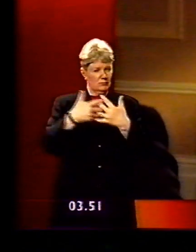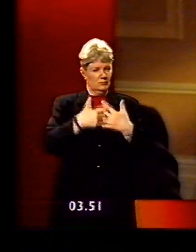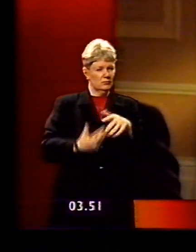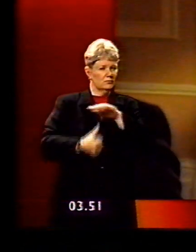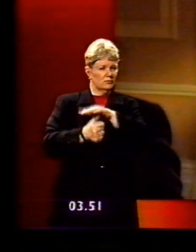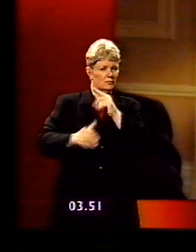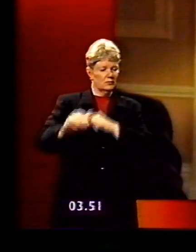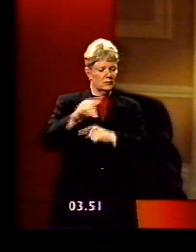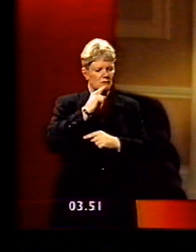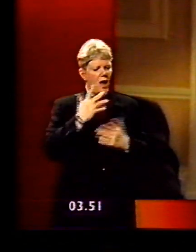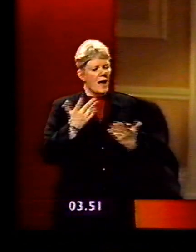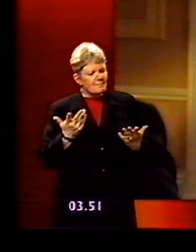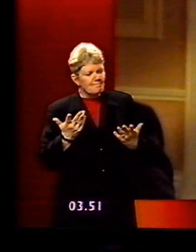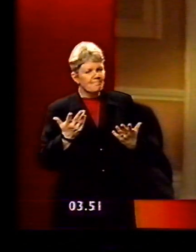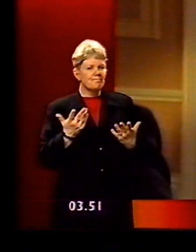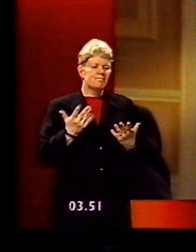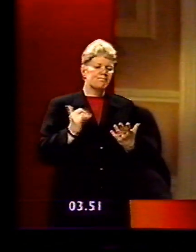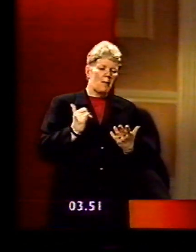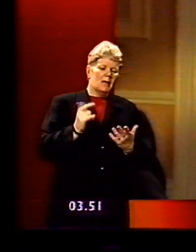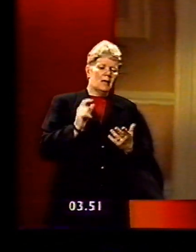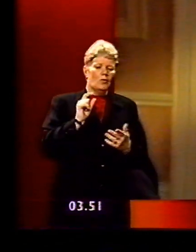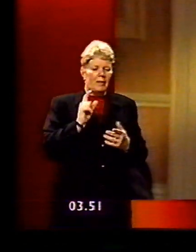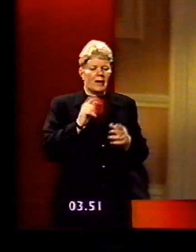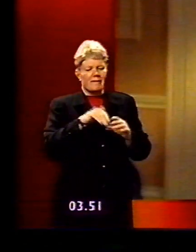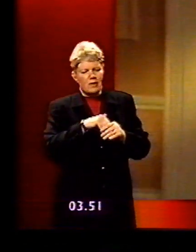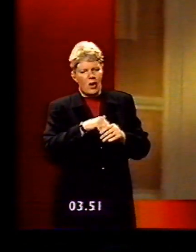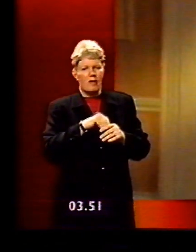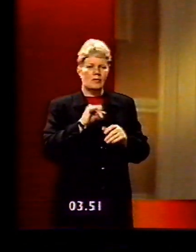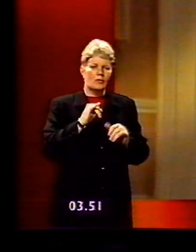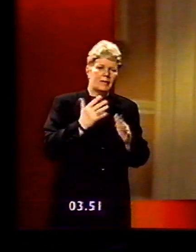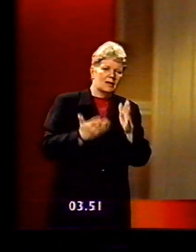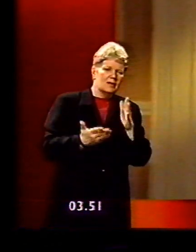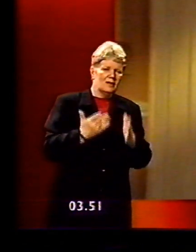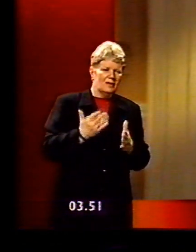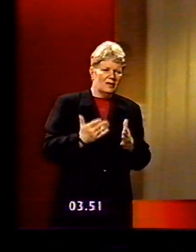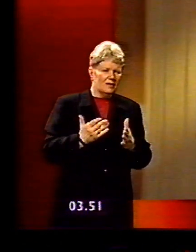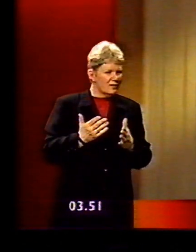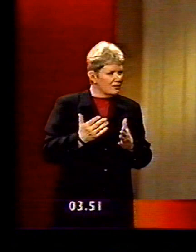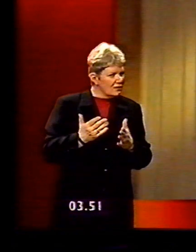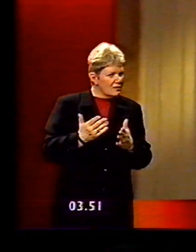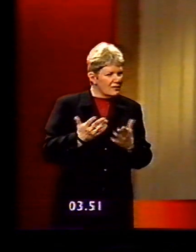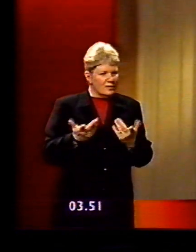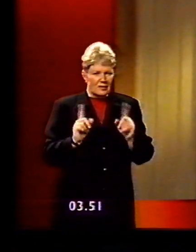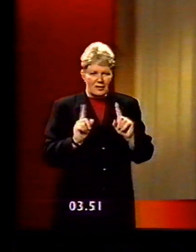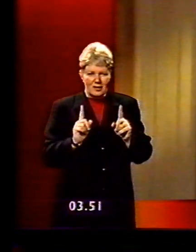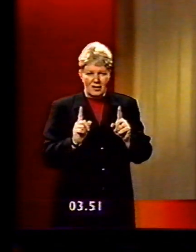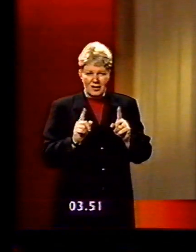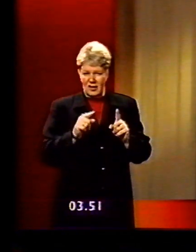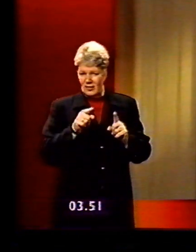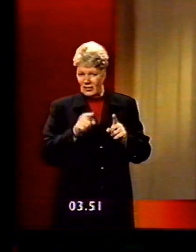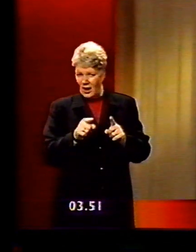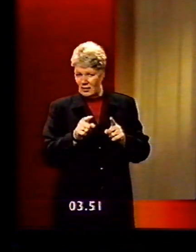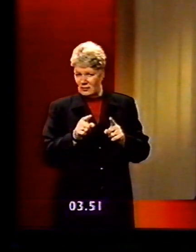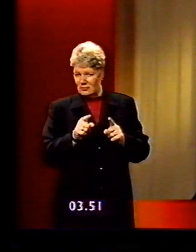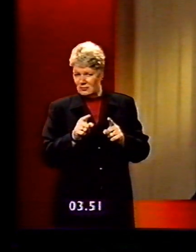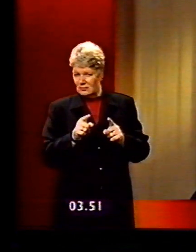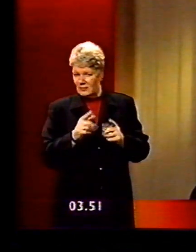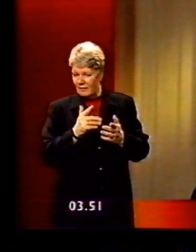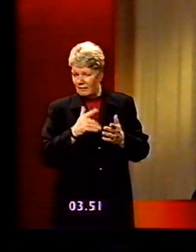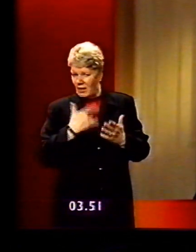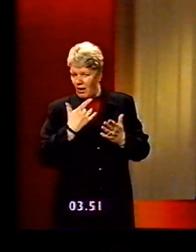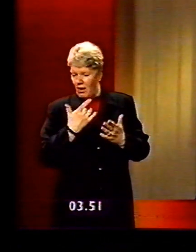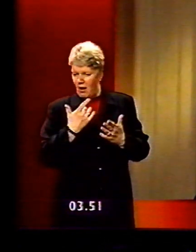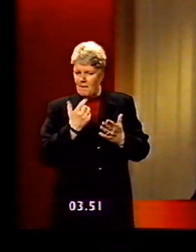an unfortunate part in Horman's death. Does that go in any direction? Does that in